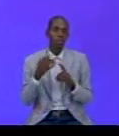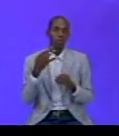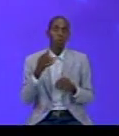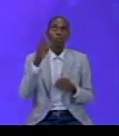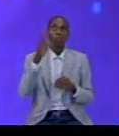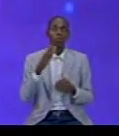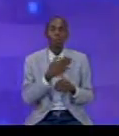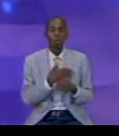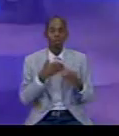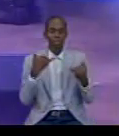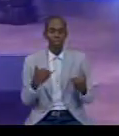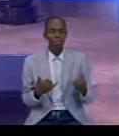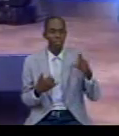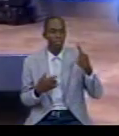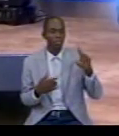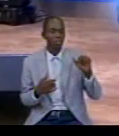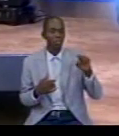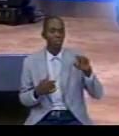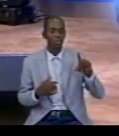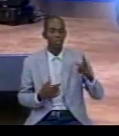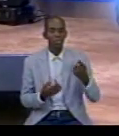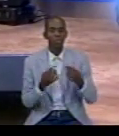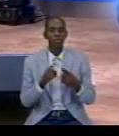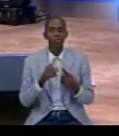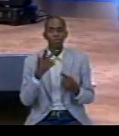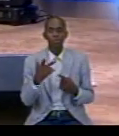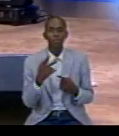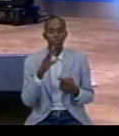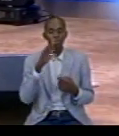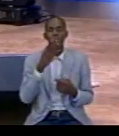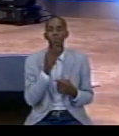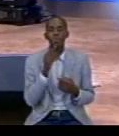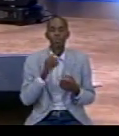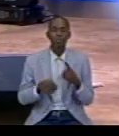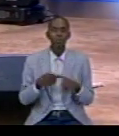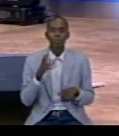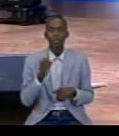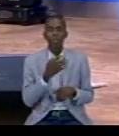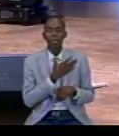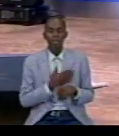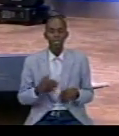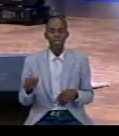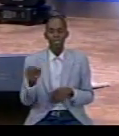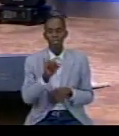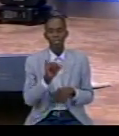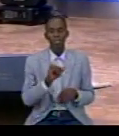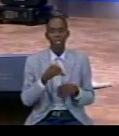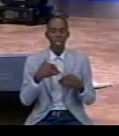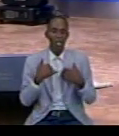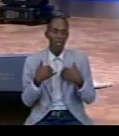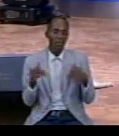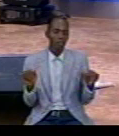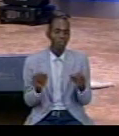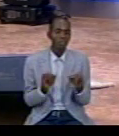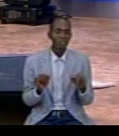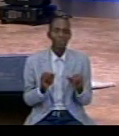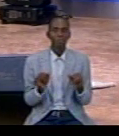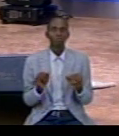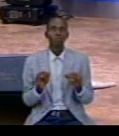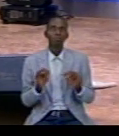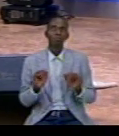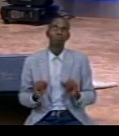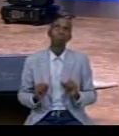and Abednego, and they had the same devotion, deeper devotion than the ordinary